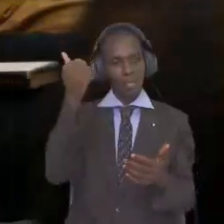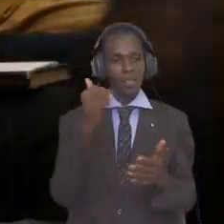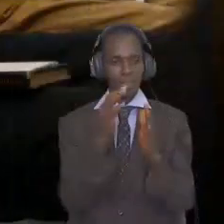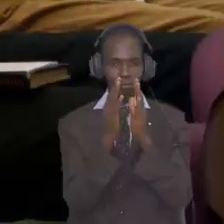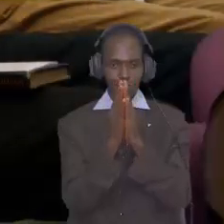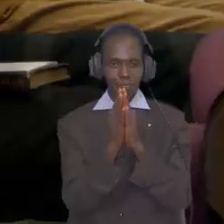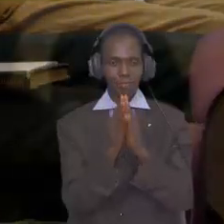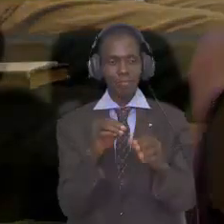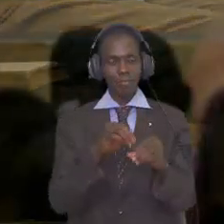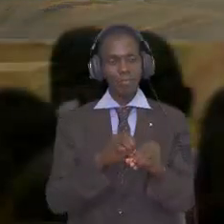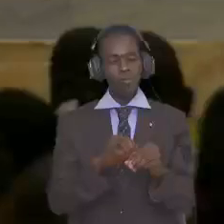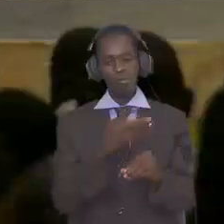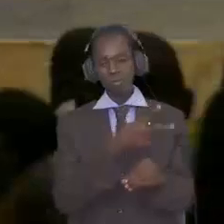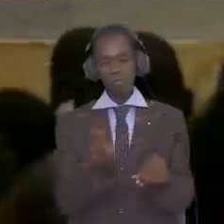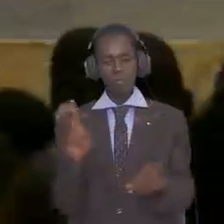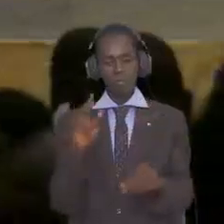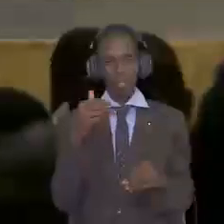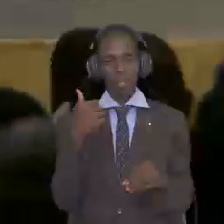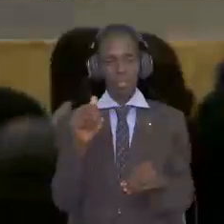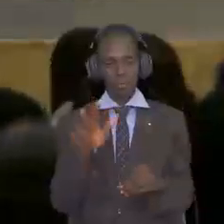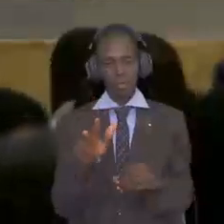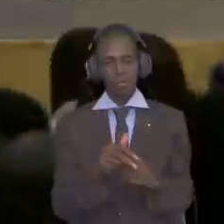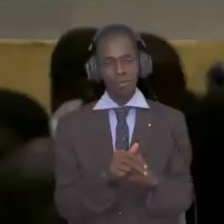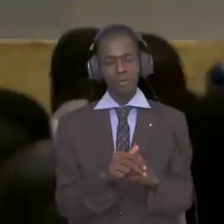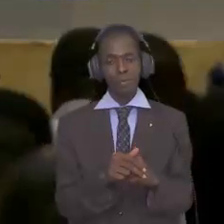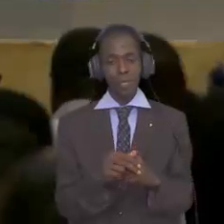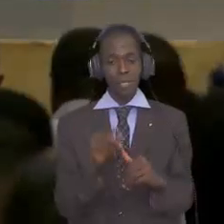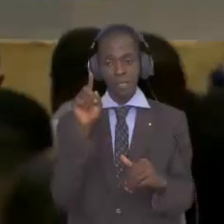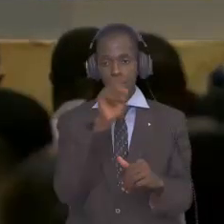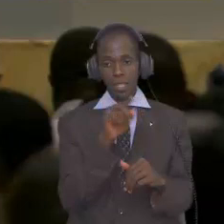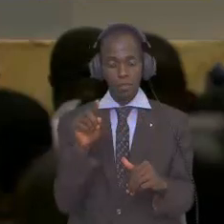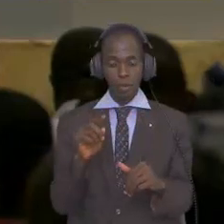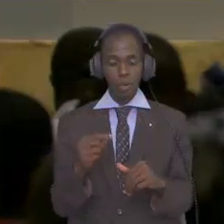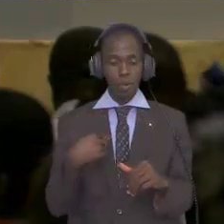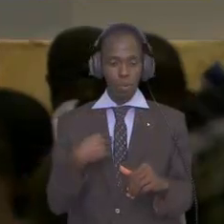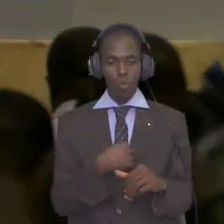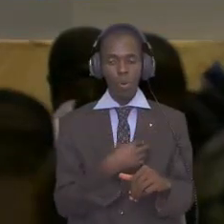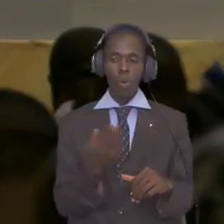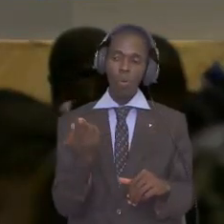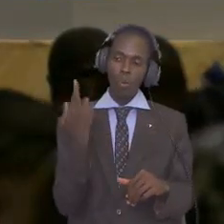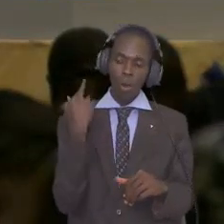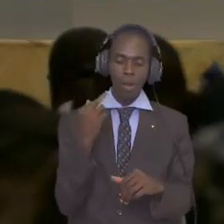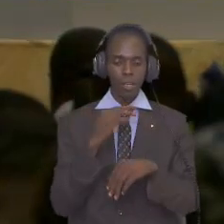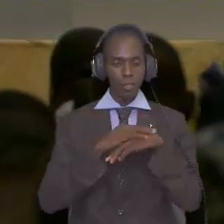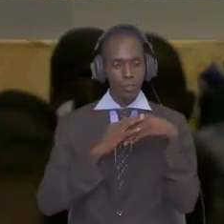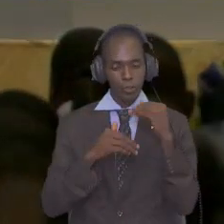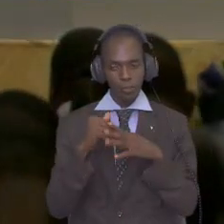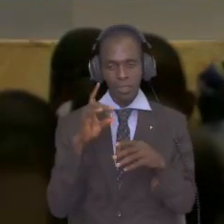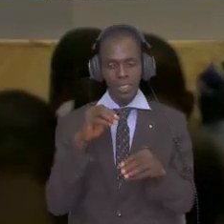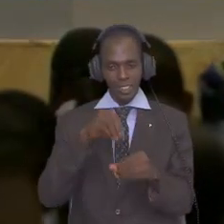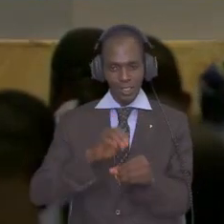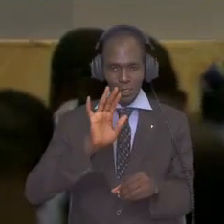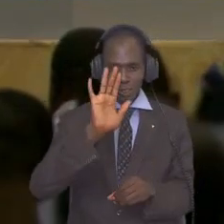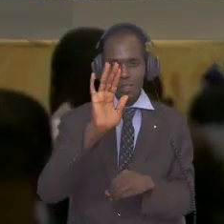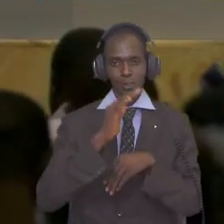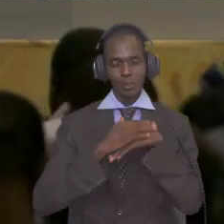verse 13. In verse 13, therefore we were comforted in your comfort.